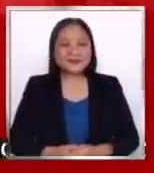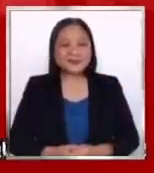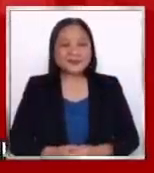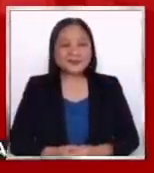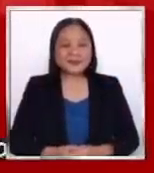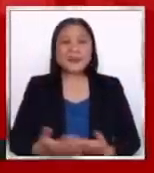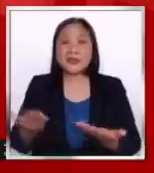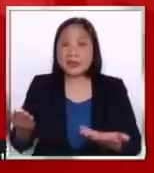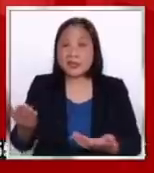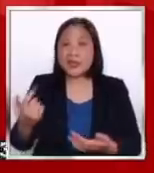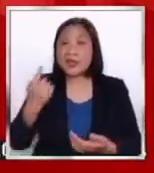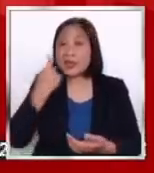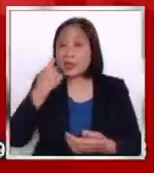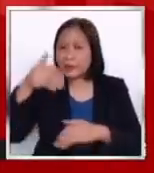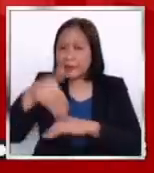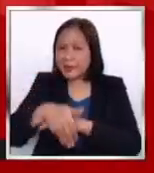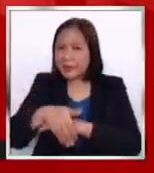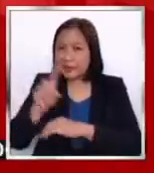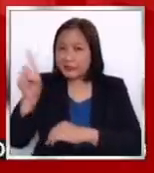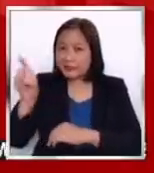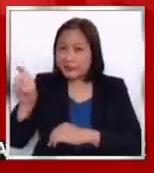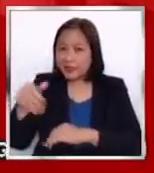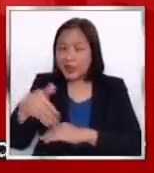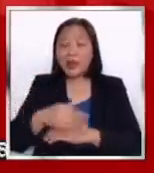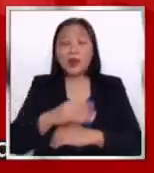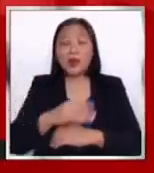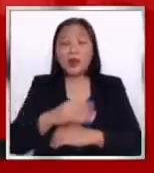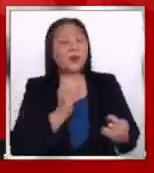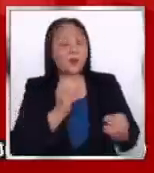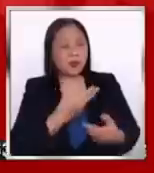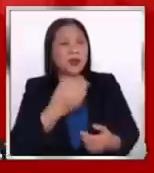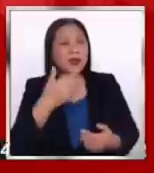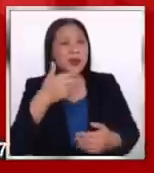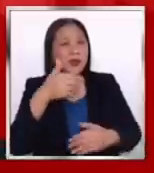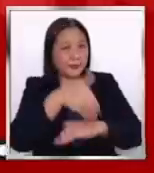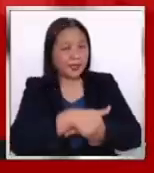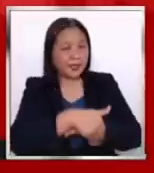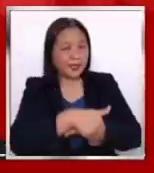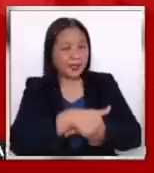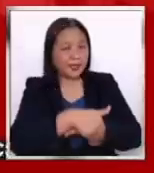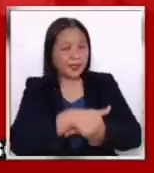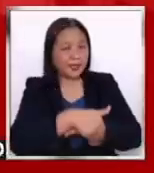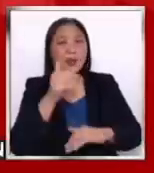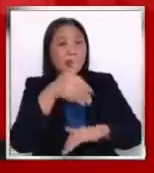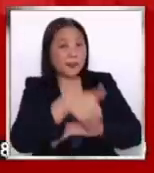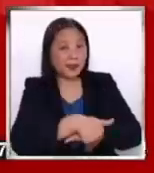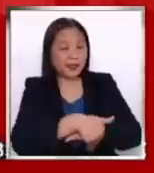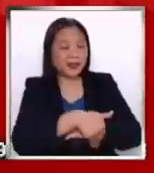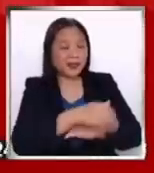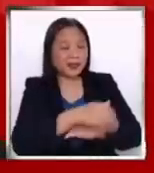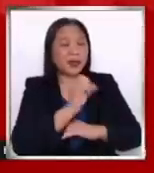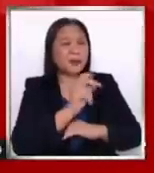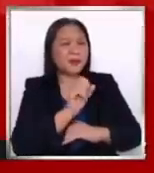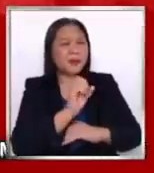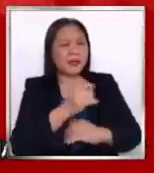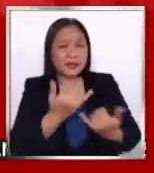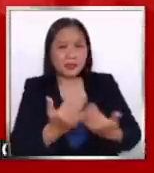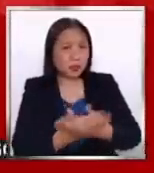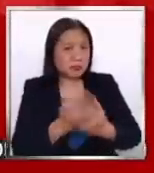for the people. Ito yung kagabi. Ah, kagabi po ba yon? I'm sorry. So kagabi pala yon. Opo. Oo. This morning,